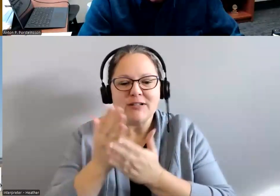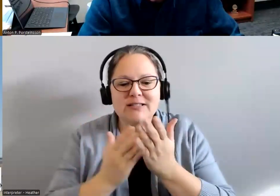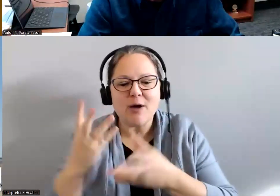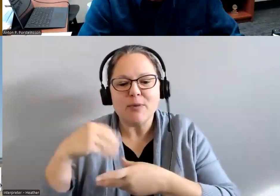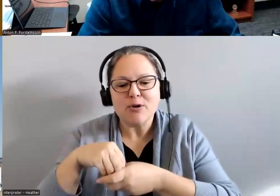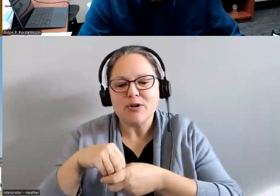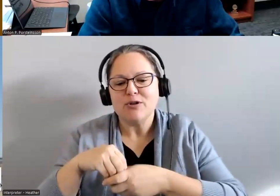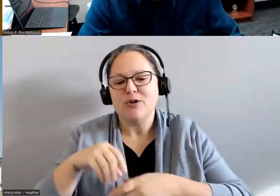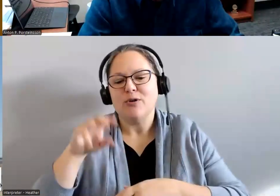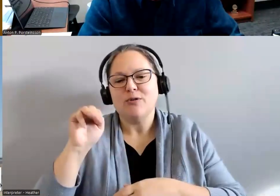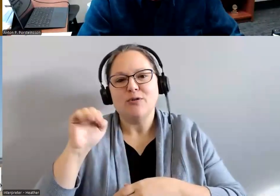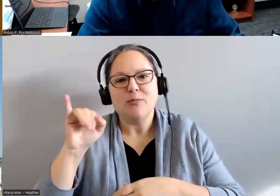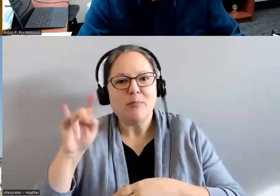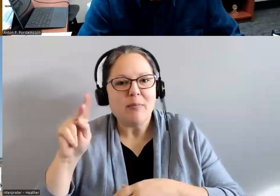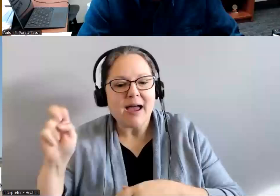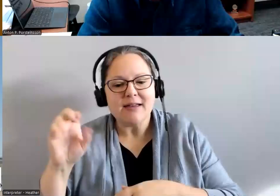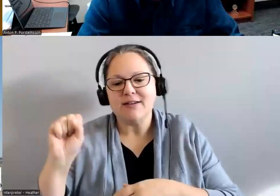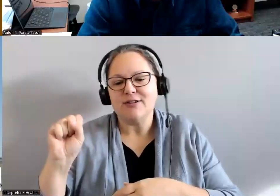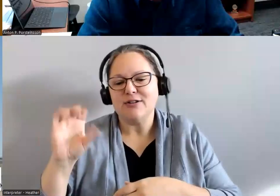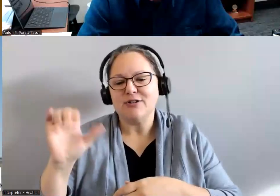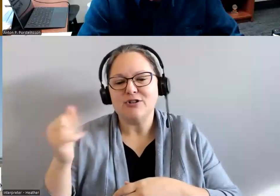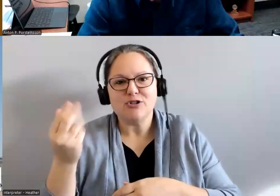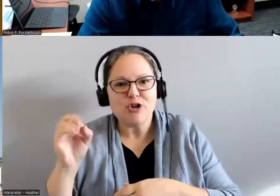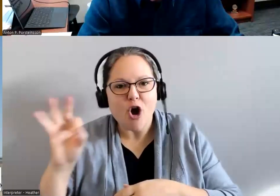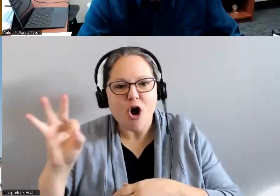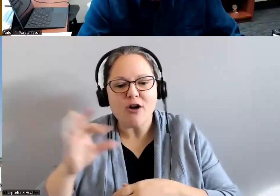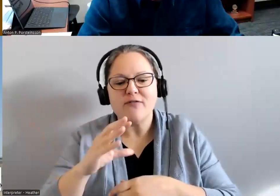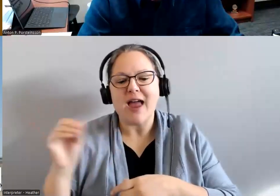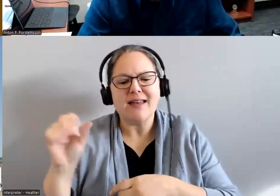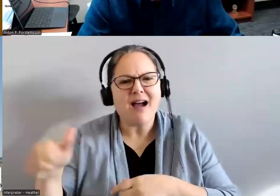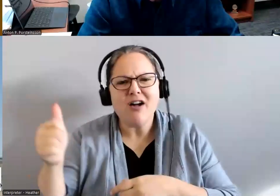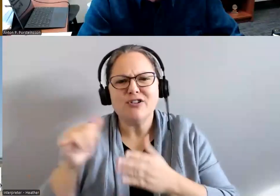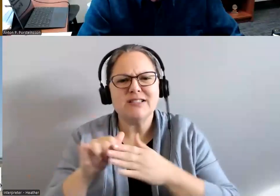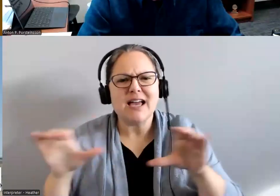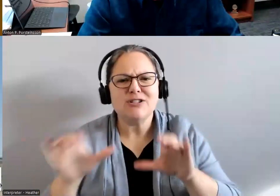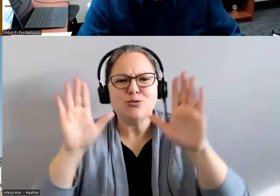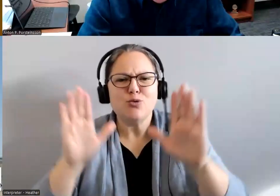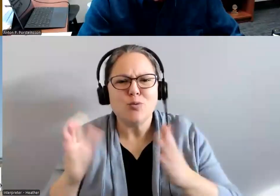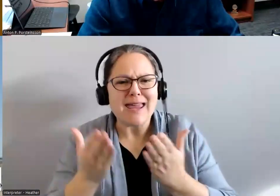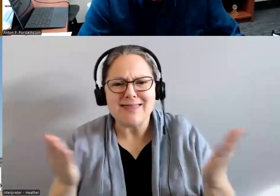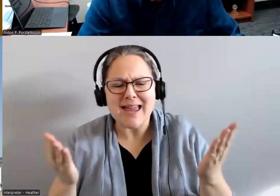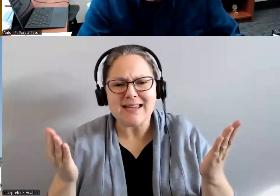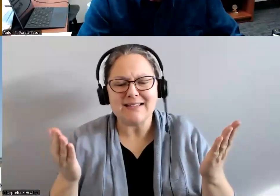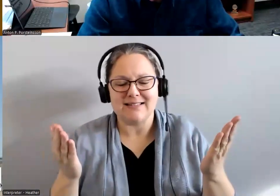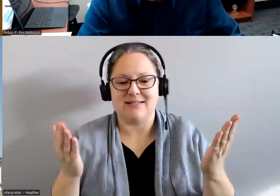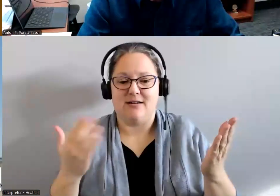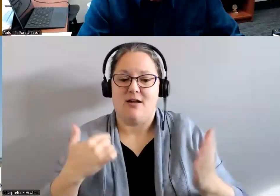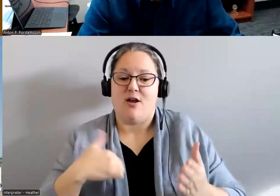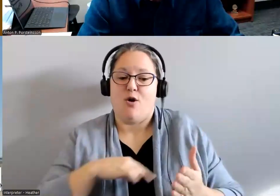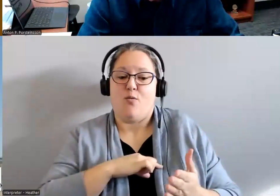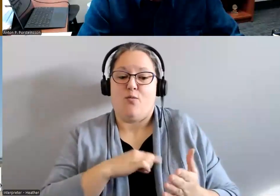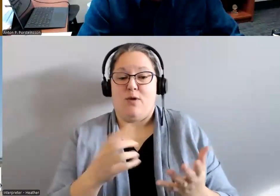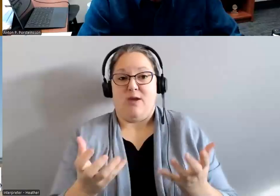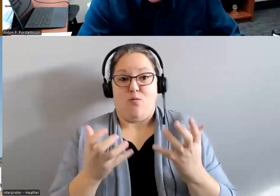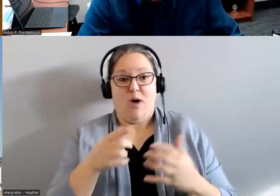Scharf and Tony Villani, all of whom have gone on to do great things. Yates and I dearly wanted him